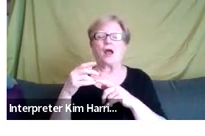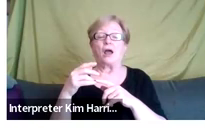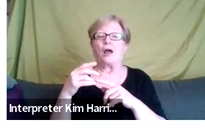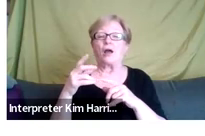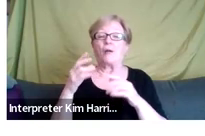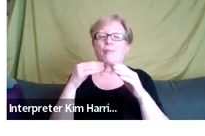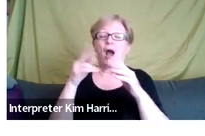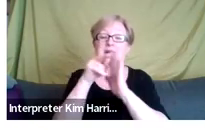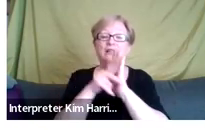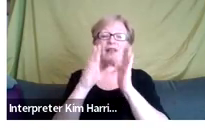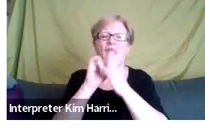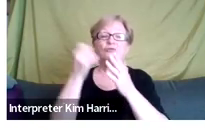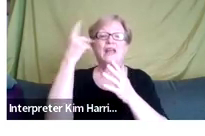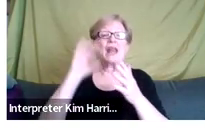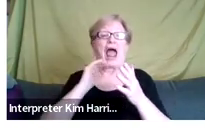that